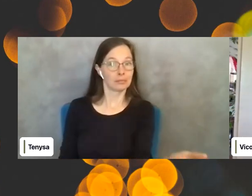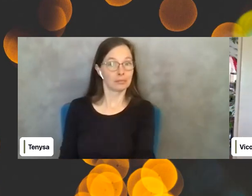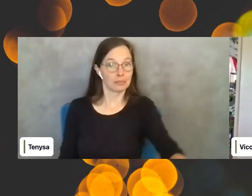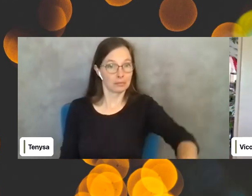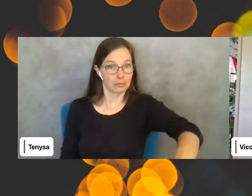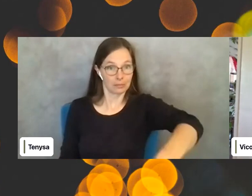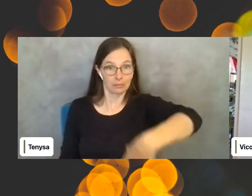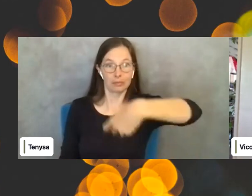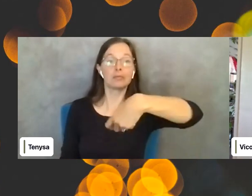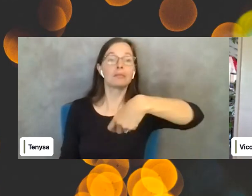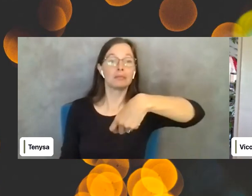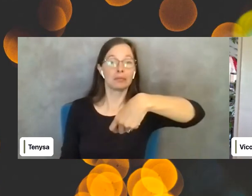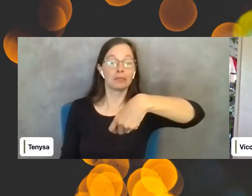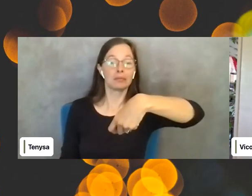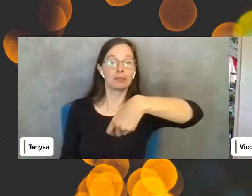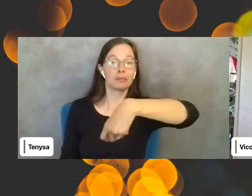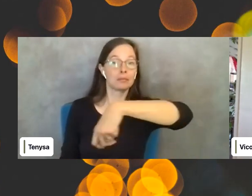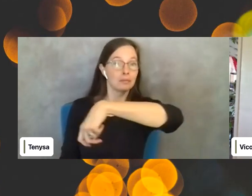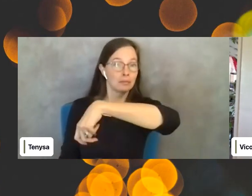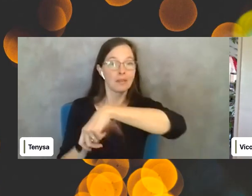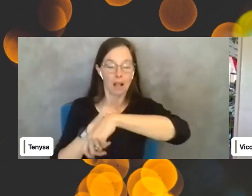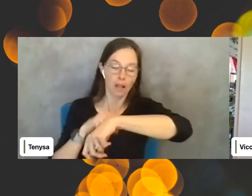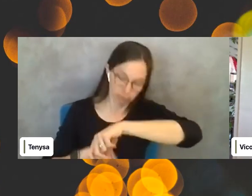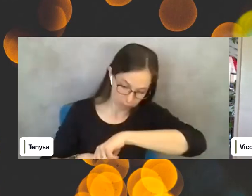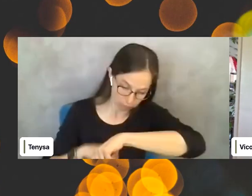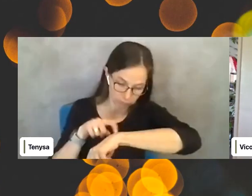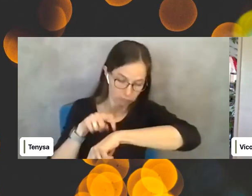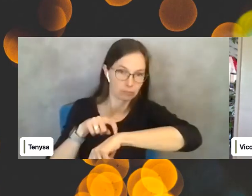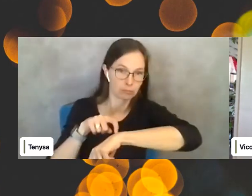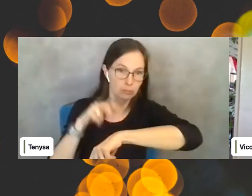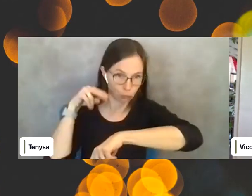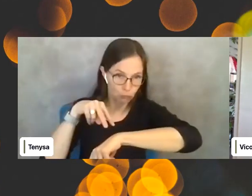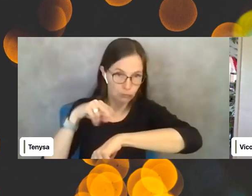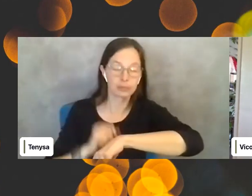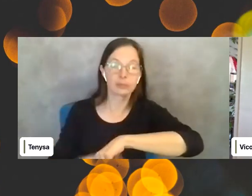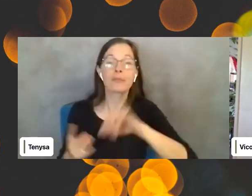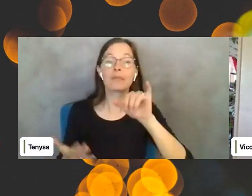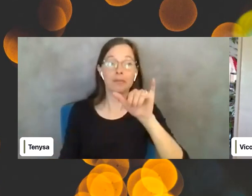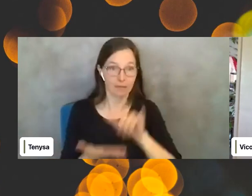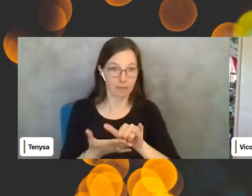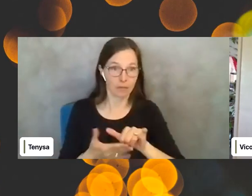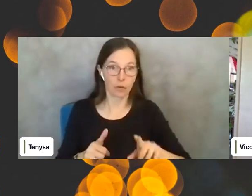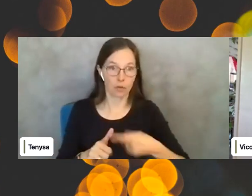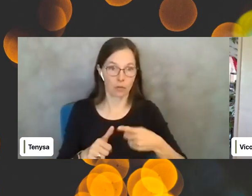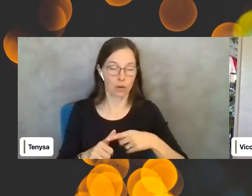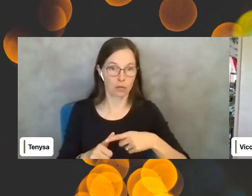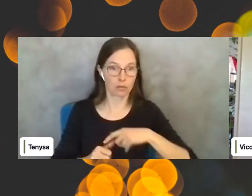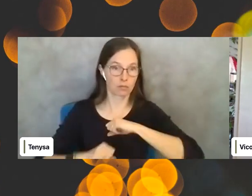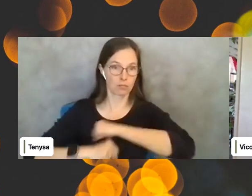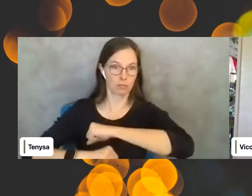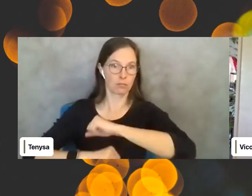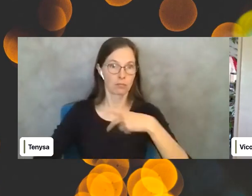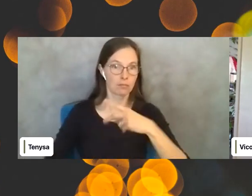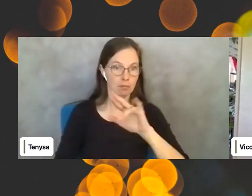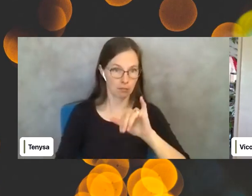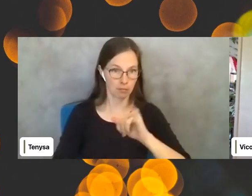Twist. So you're about to look at the time. And that is the first parry. And the